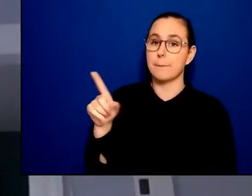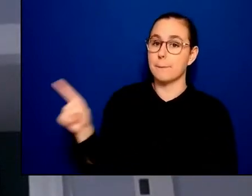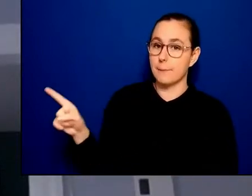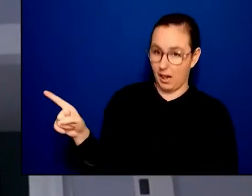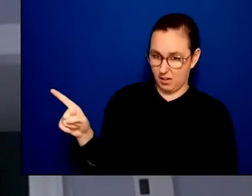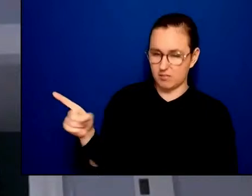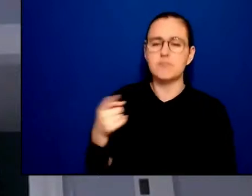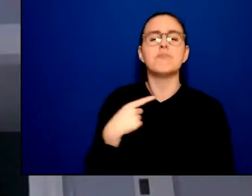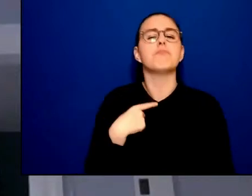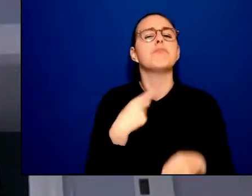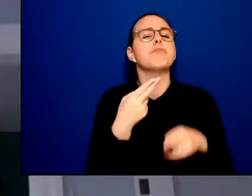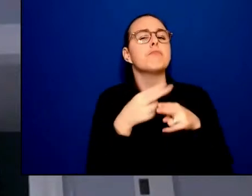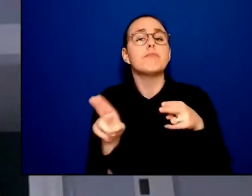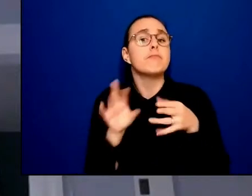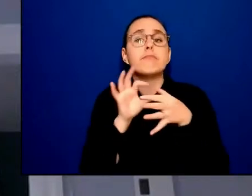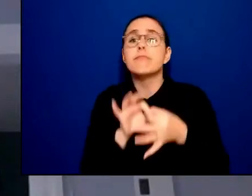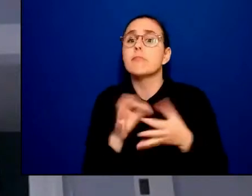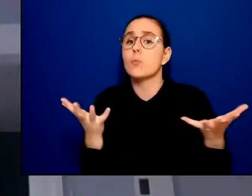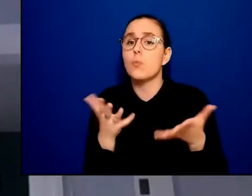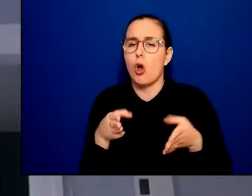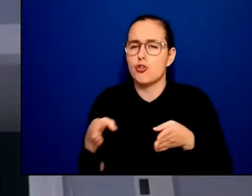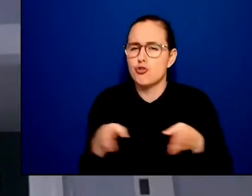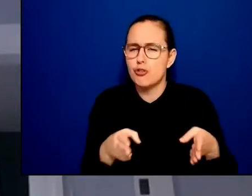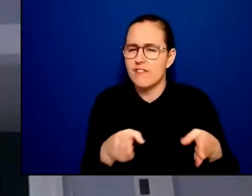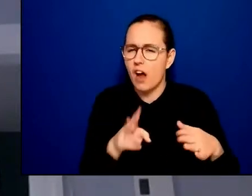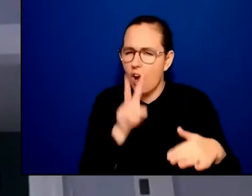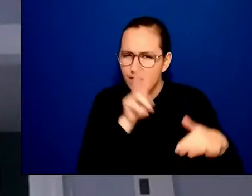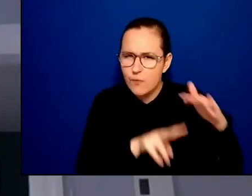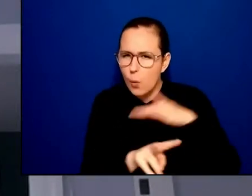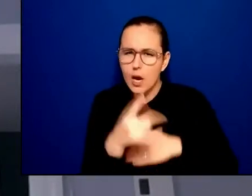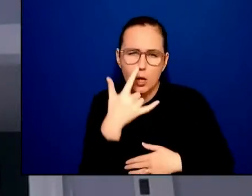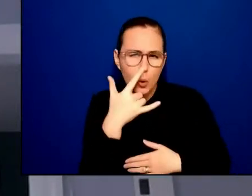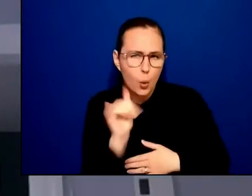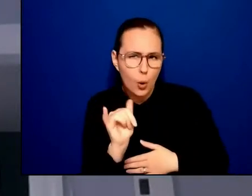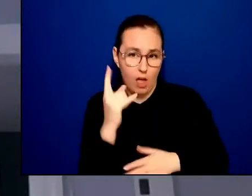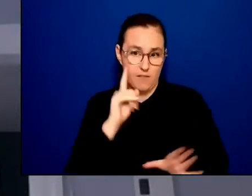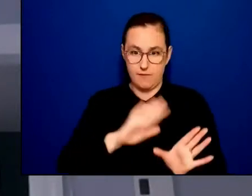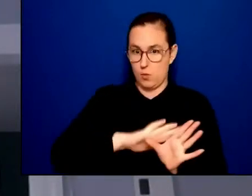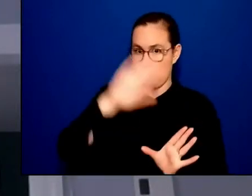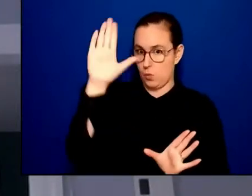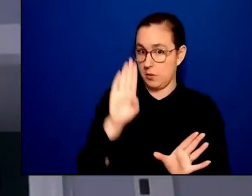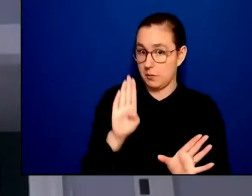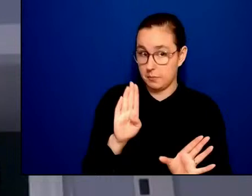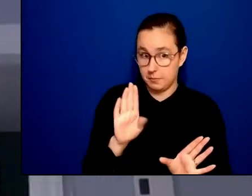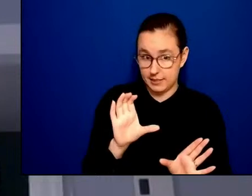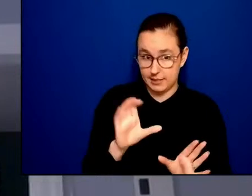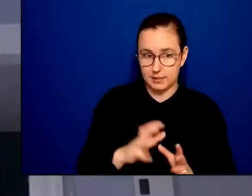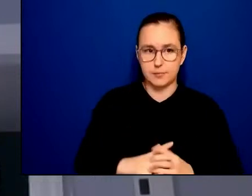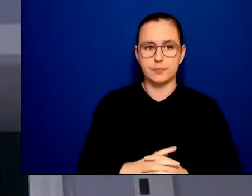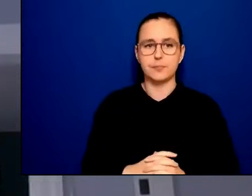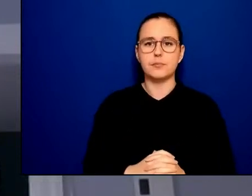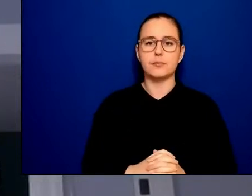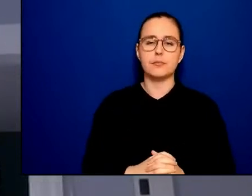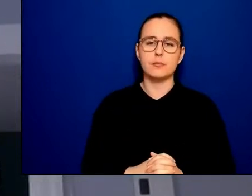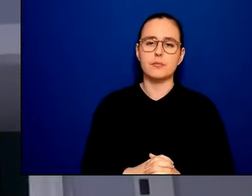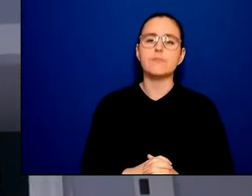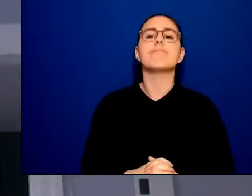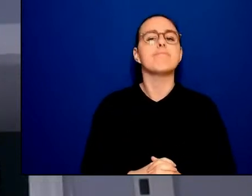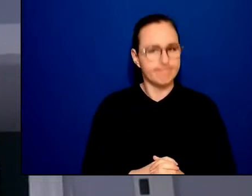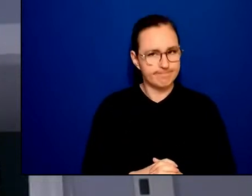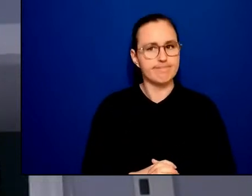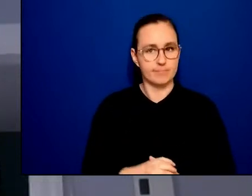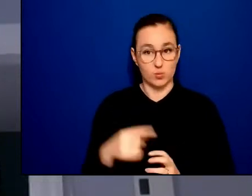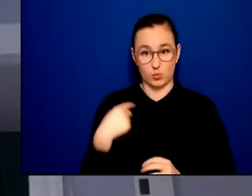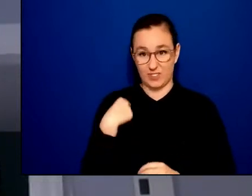the province. Obviously significant in terms of geographic scope of where we've seen flood flows over the past couple of